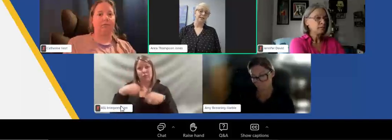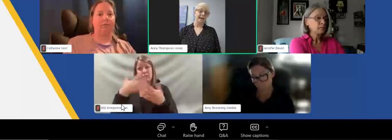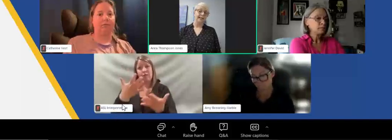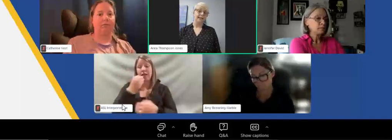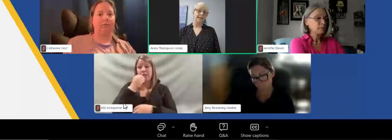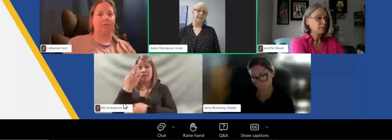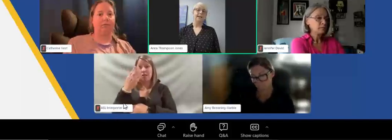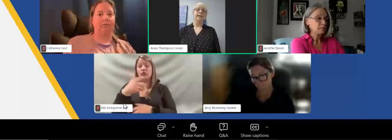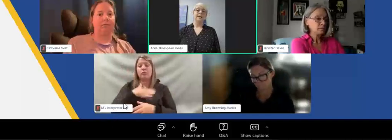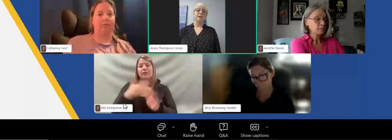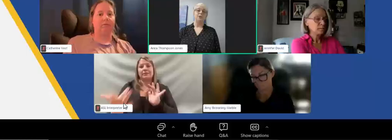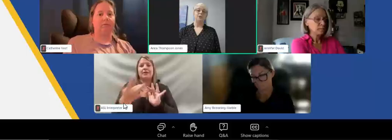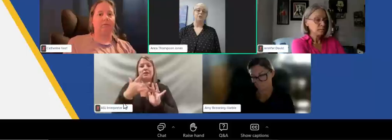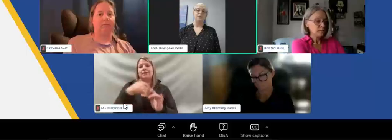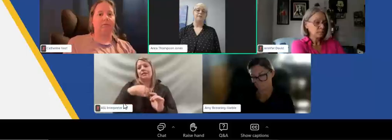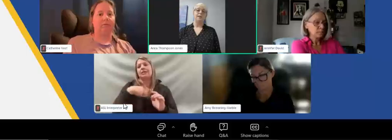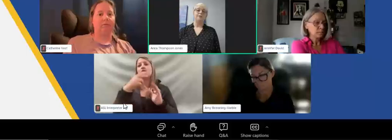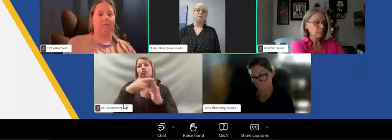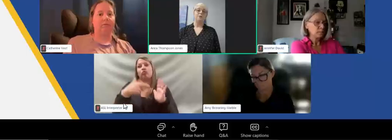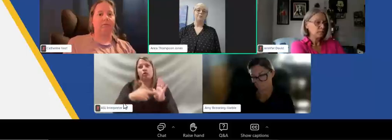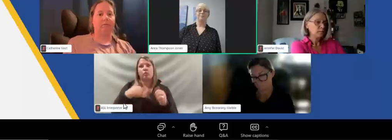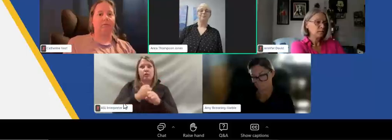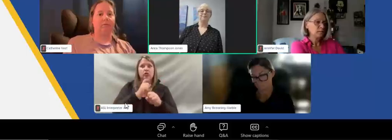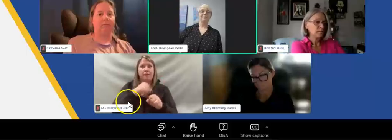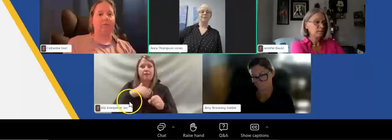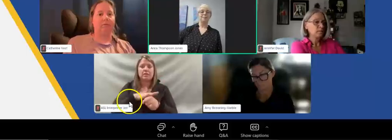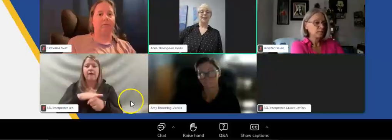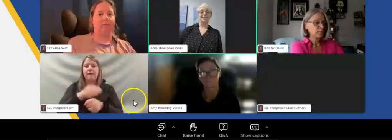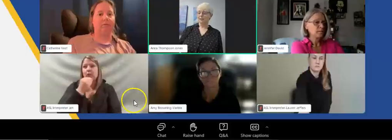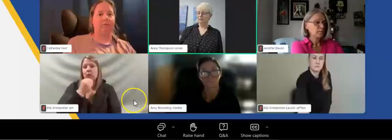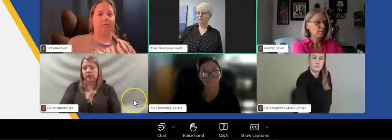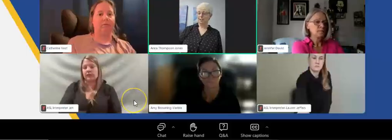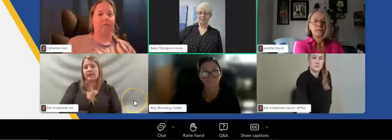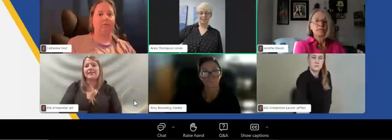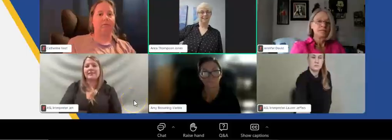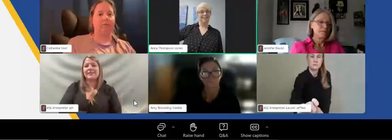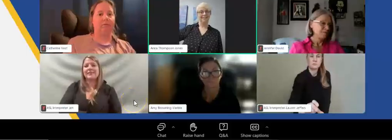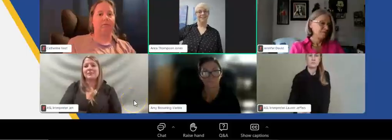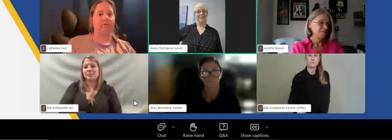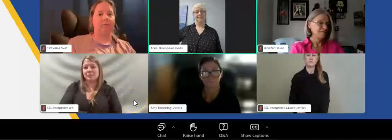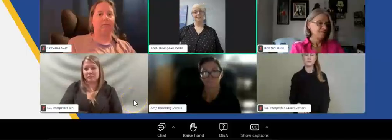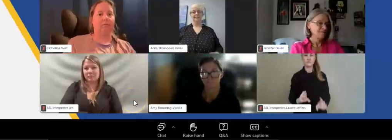that people contact us and register so we have enough food. I'm passing off to Chris.